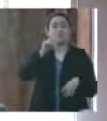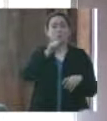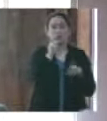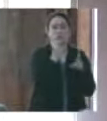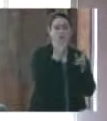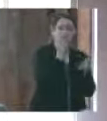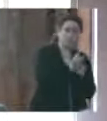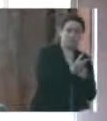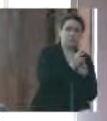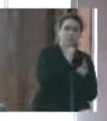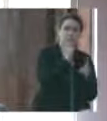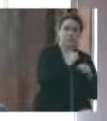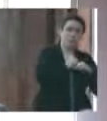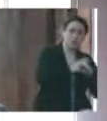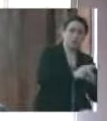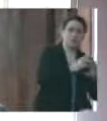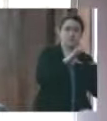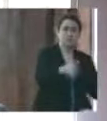biodiversity.